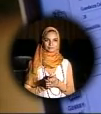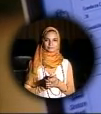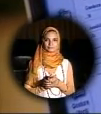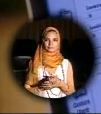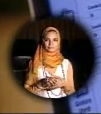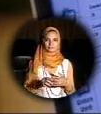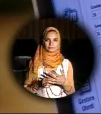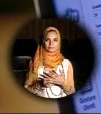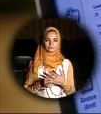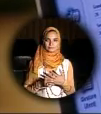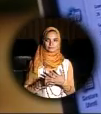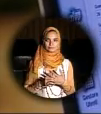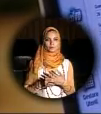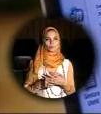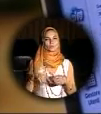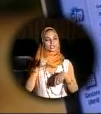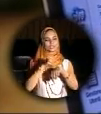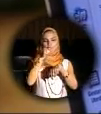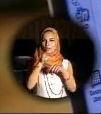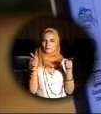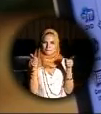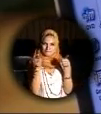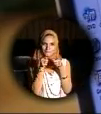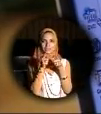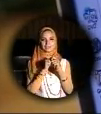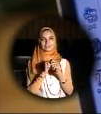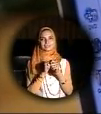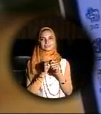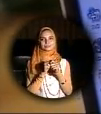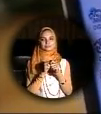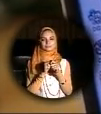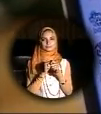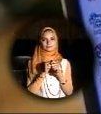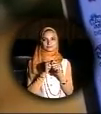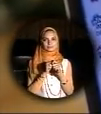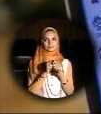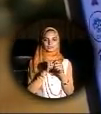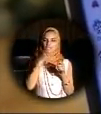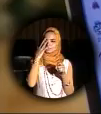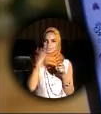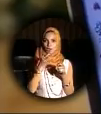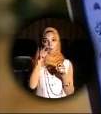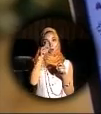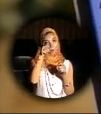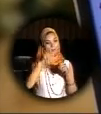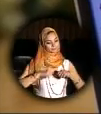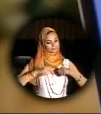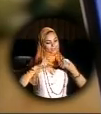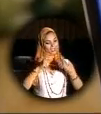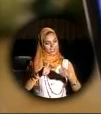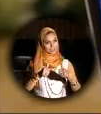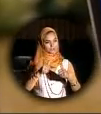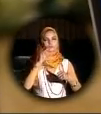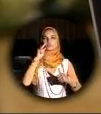So now, briefly, we go to the... He can run any... watch any DVD film. So he can run